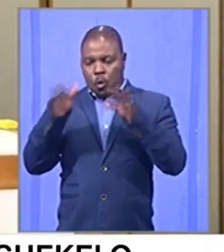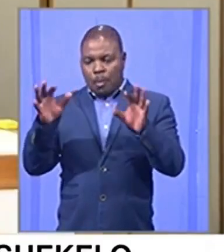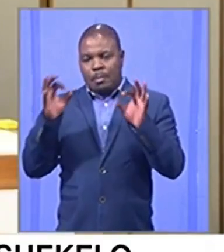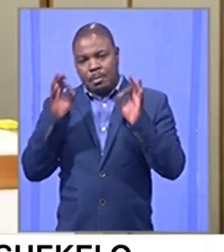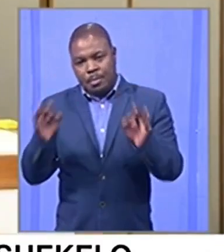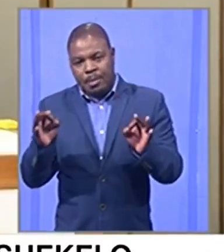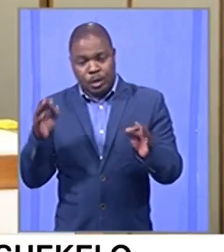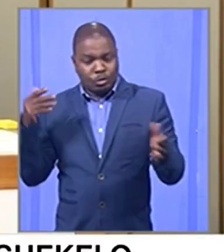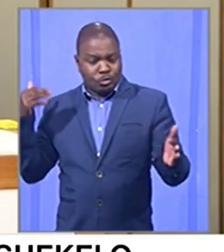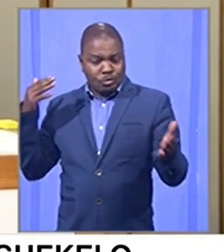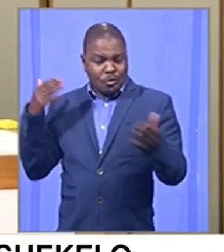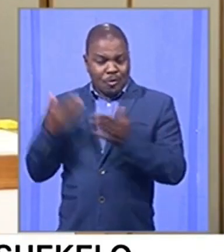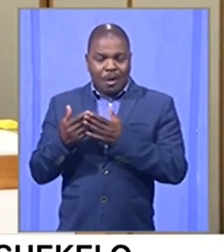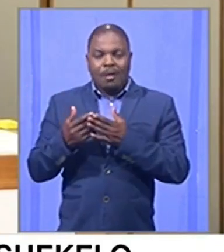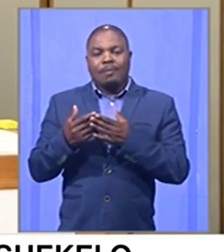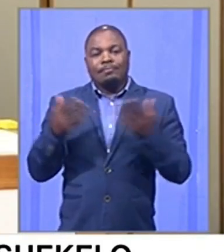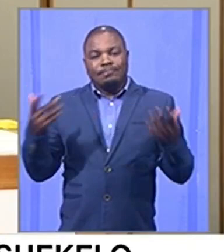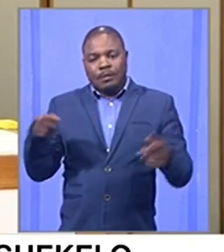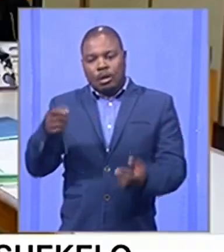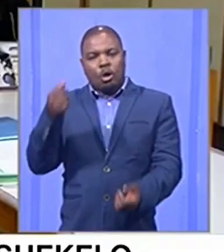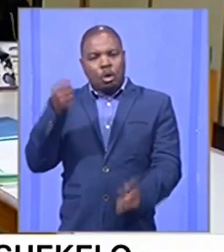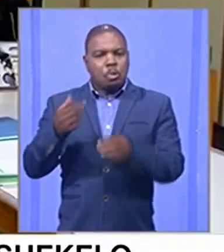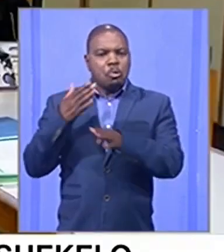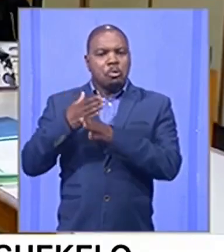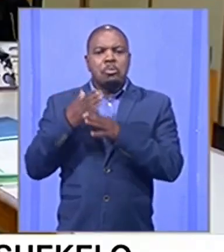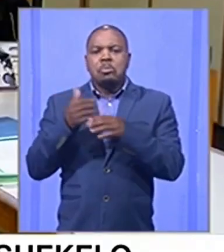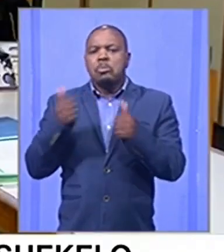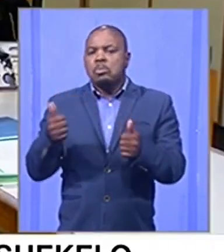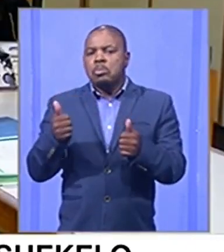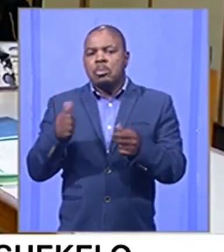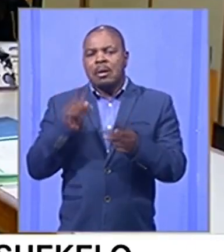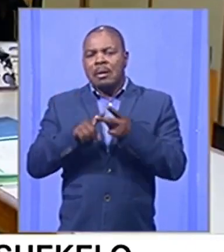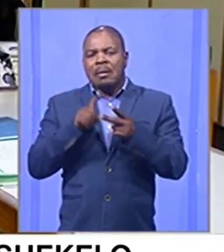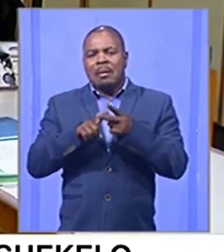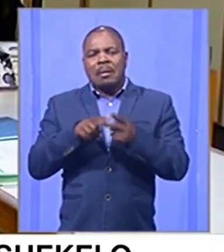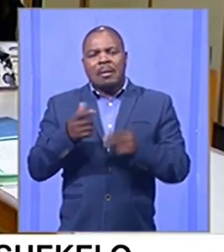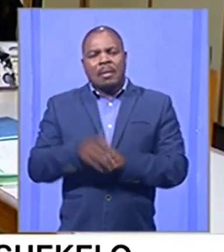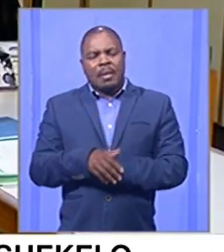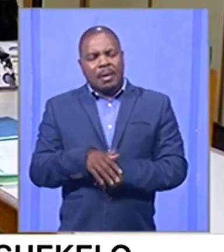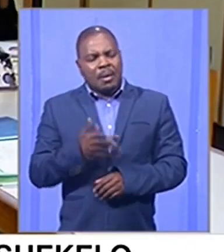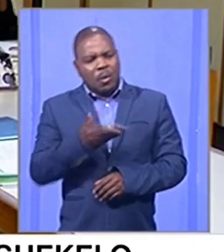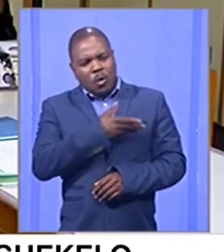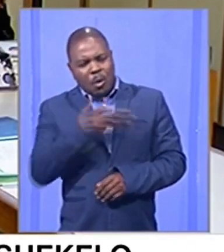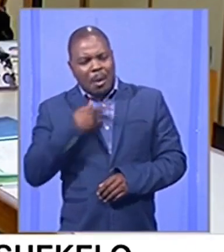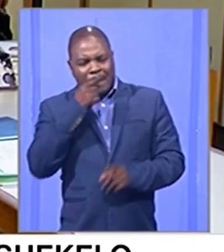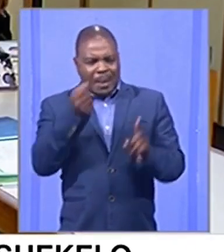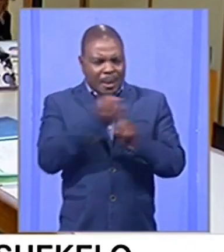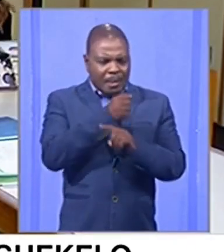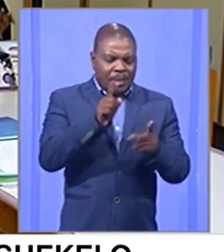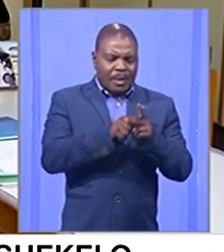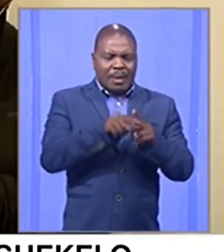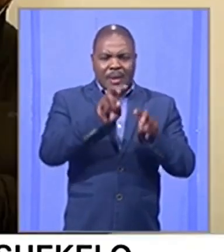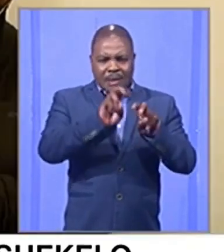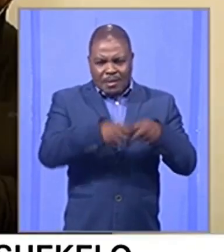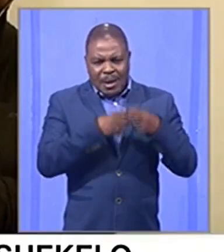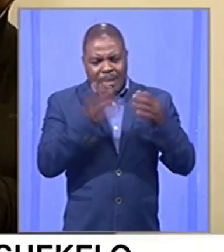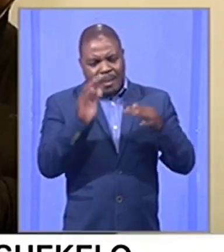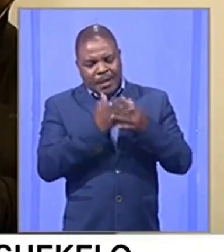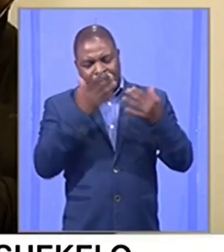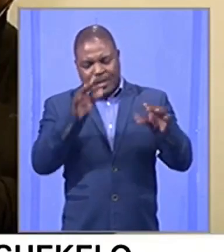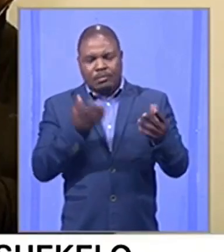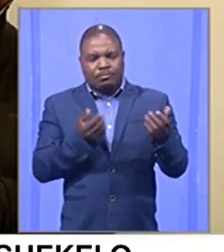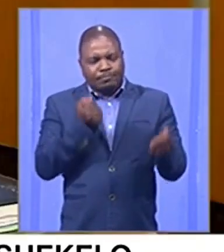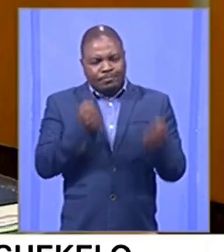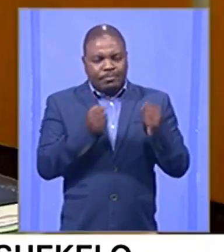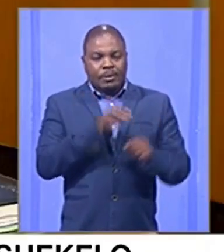e sale le bulwa lekgotla le kgonne ho sebetsa hantle dinyeweng tsa dintwa tsa bong le peto hara tse ding. Le boetse le